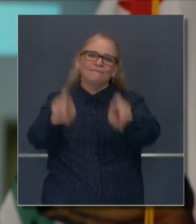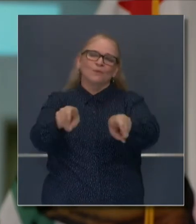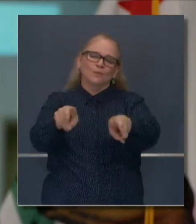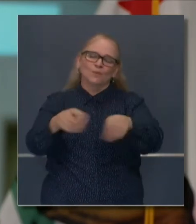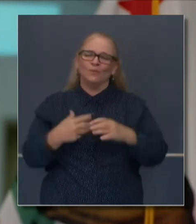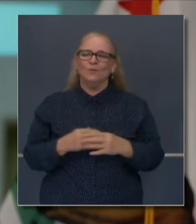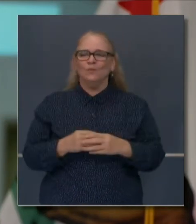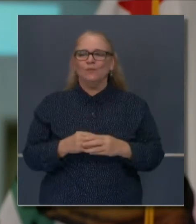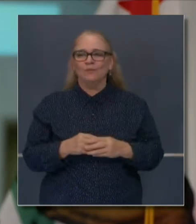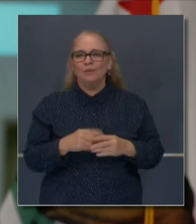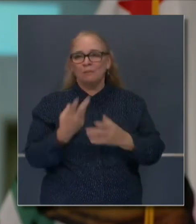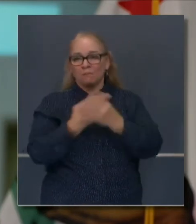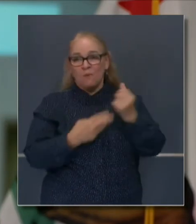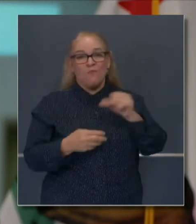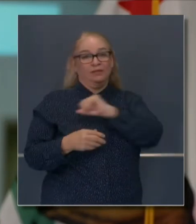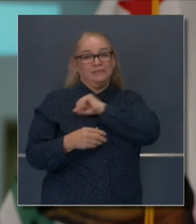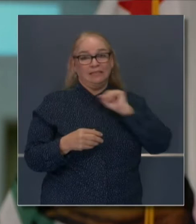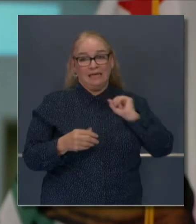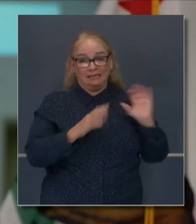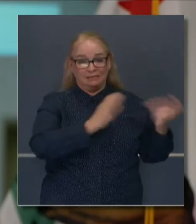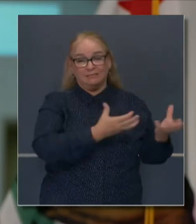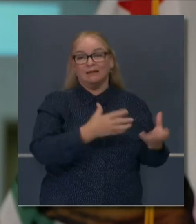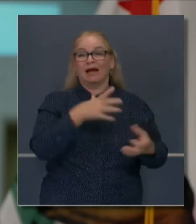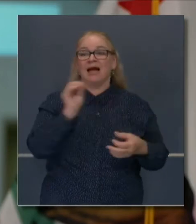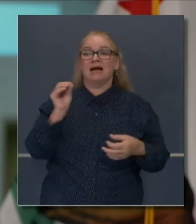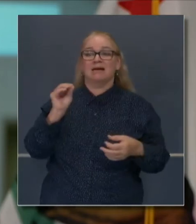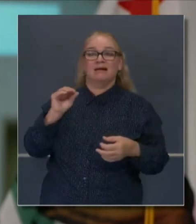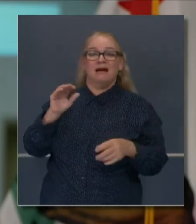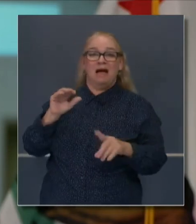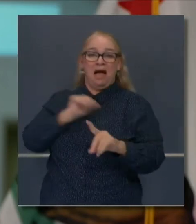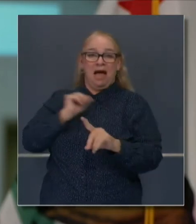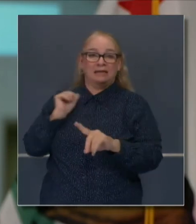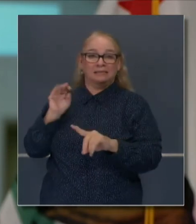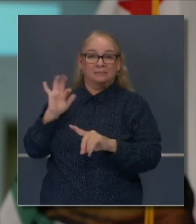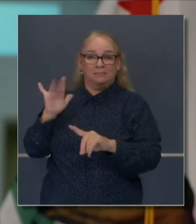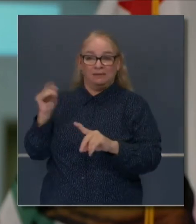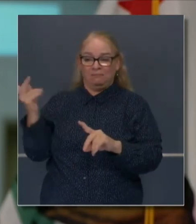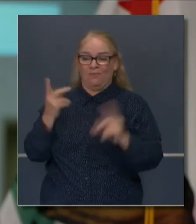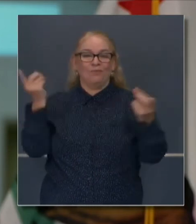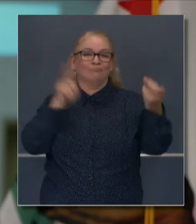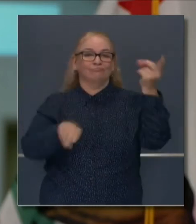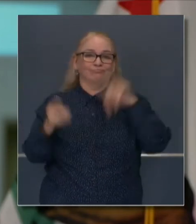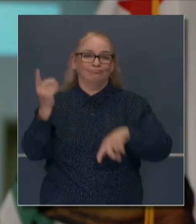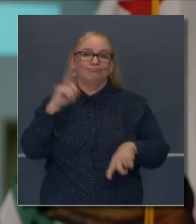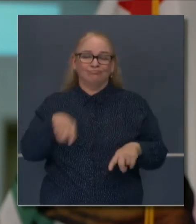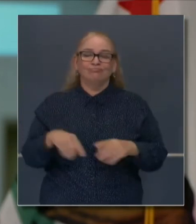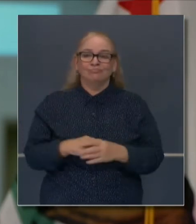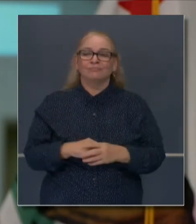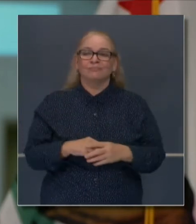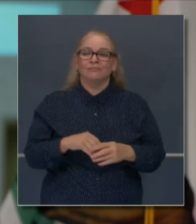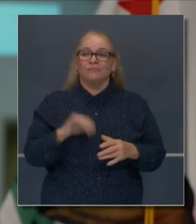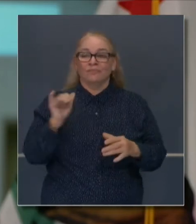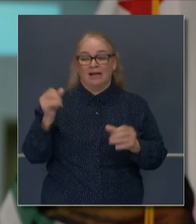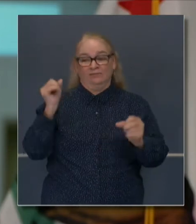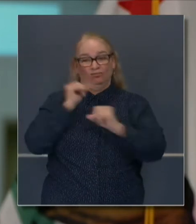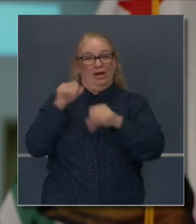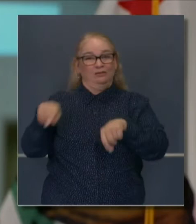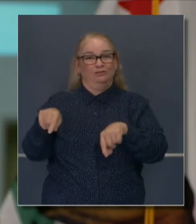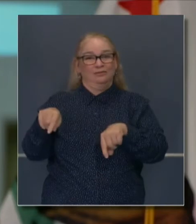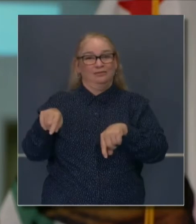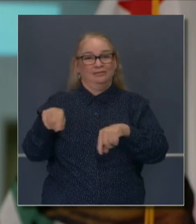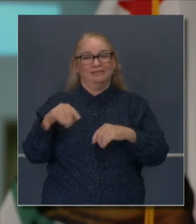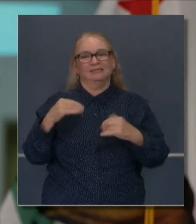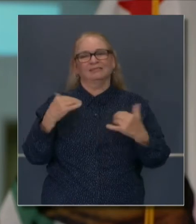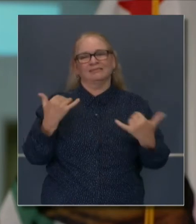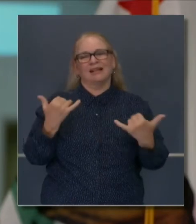the Senate and by the Assembly leaders. And I believe the strategy is still